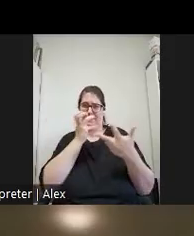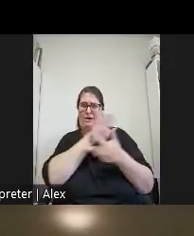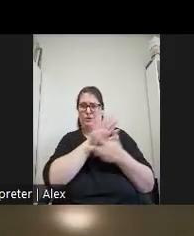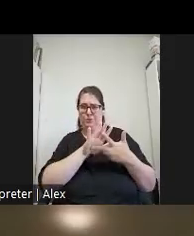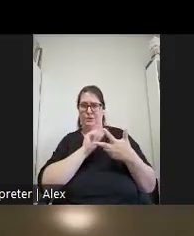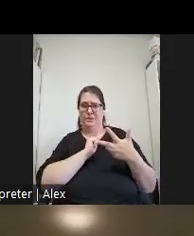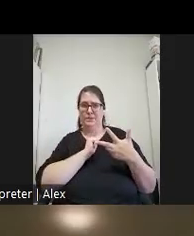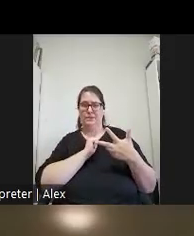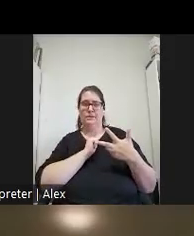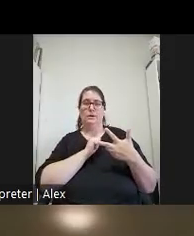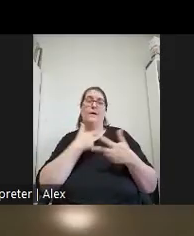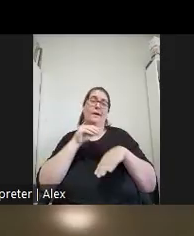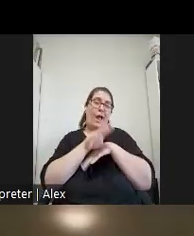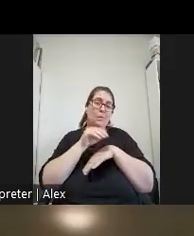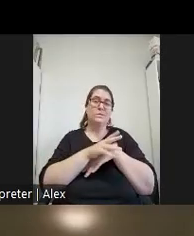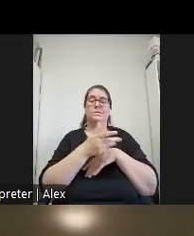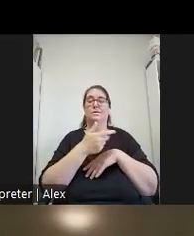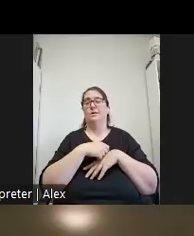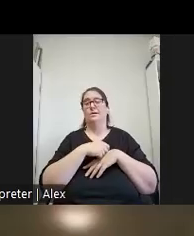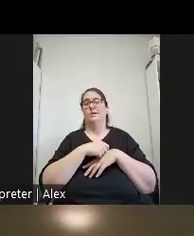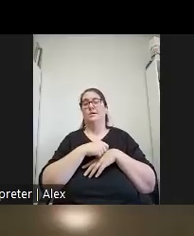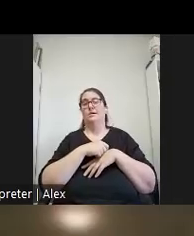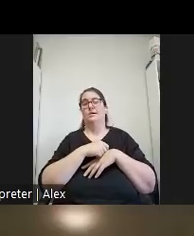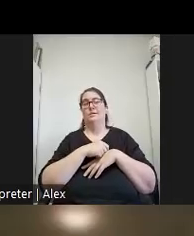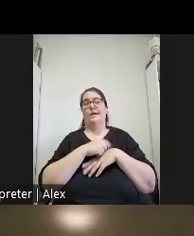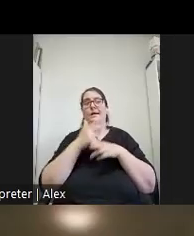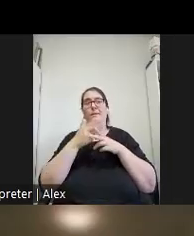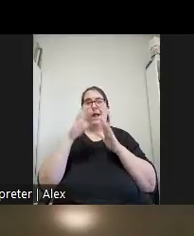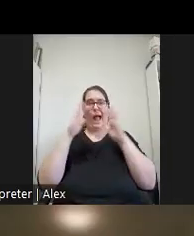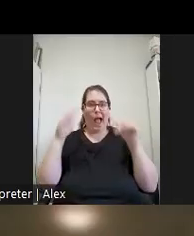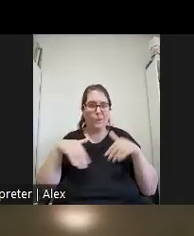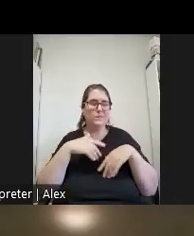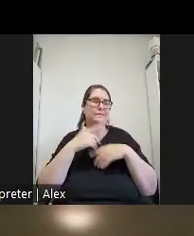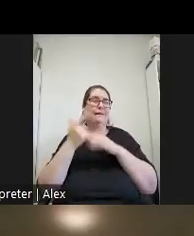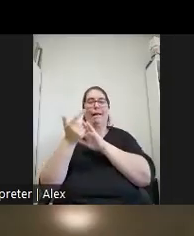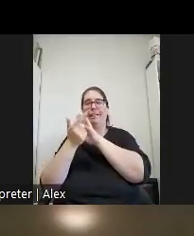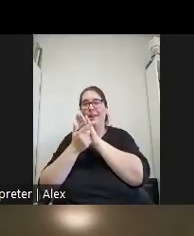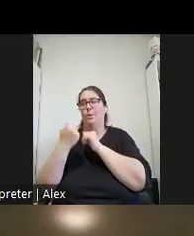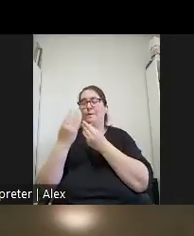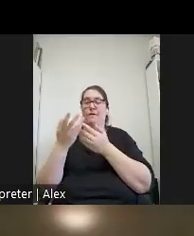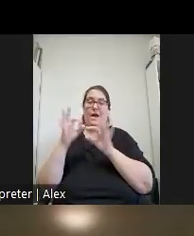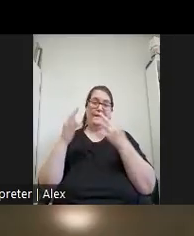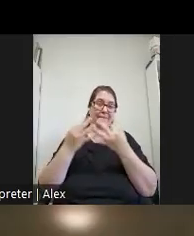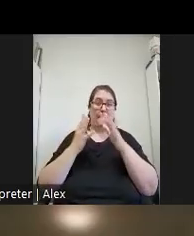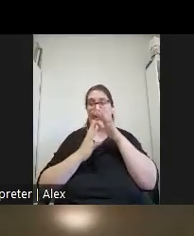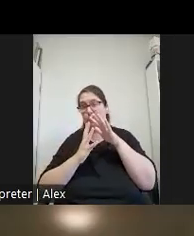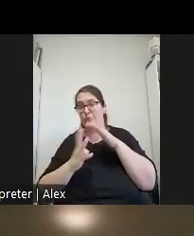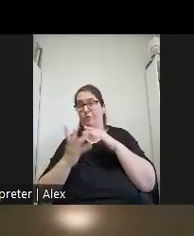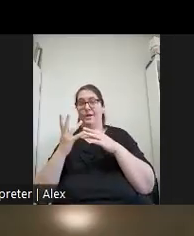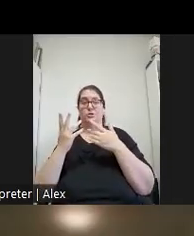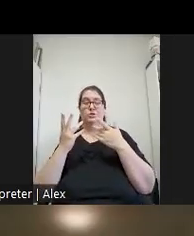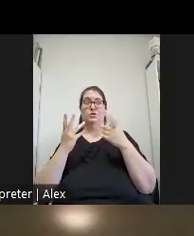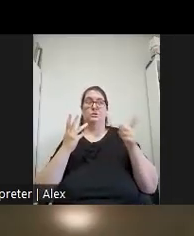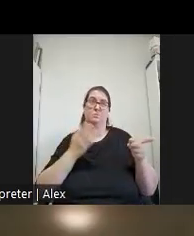In the area of counseling, we provide counseling and transitional housing services. In legal, we provide both family, immigration in one side